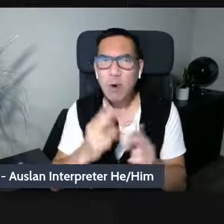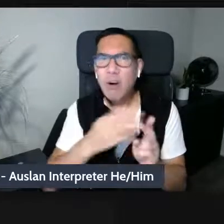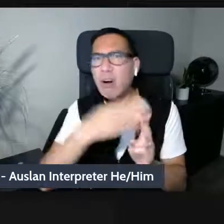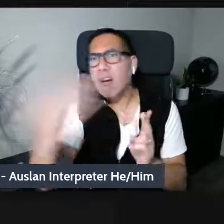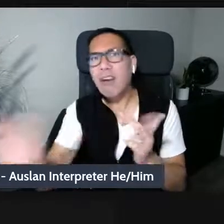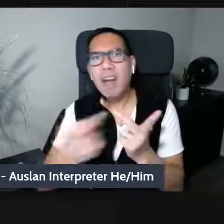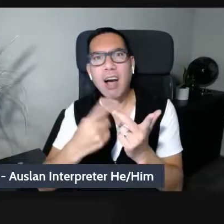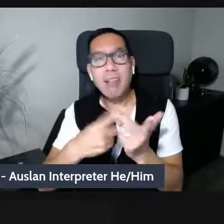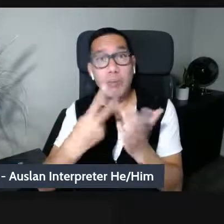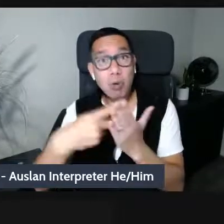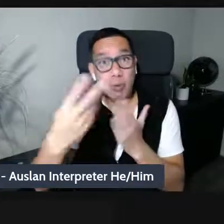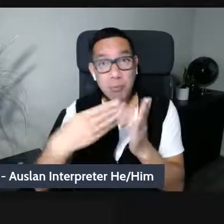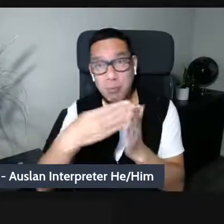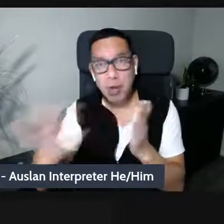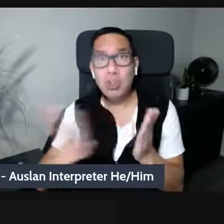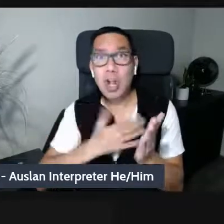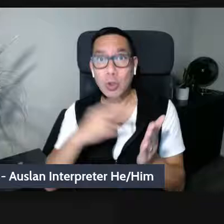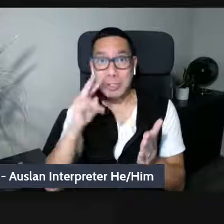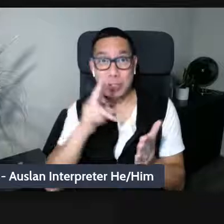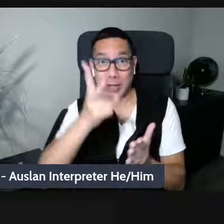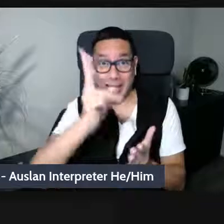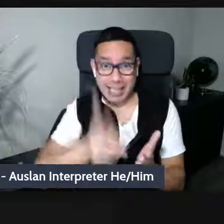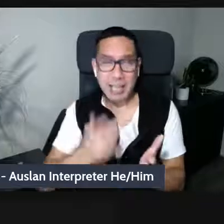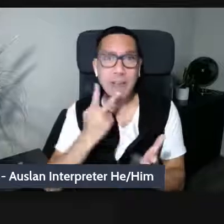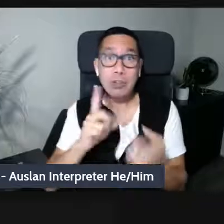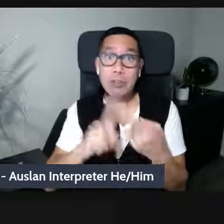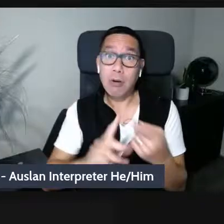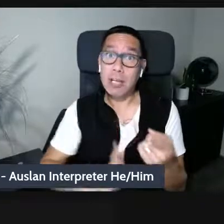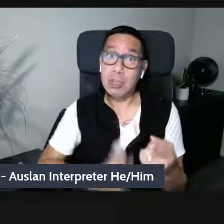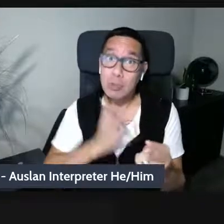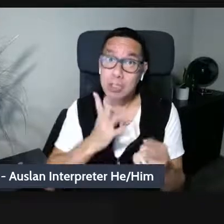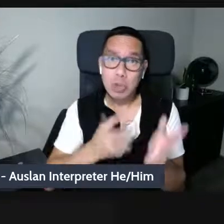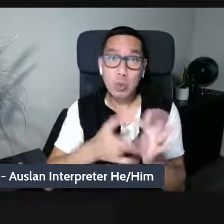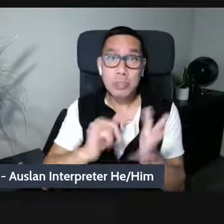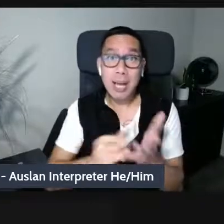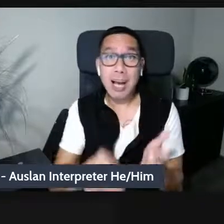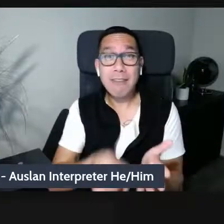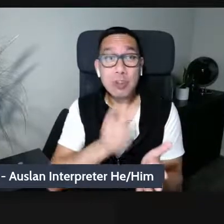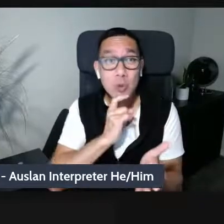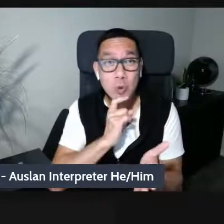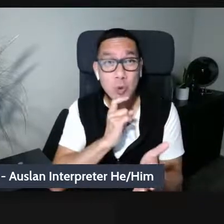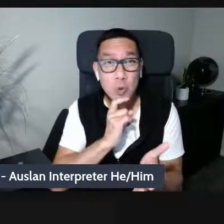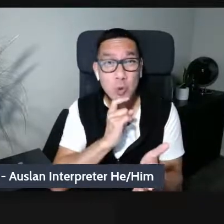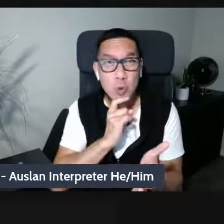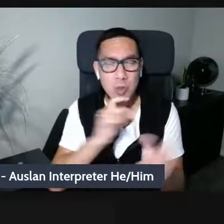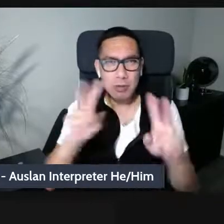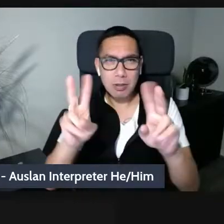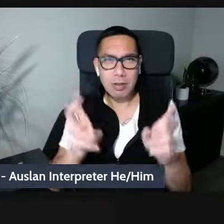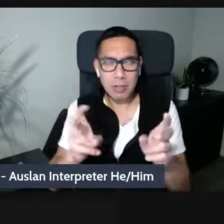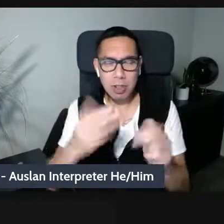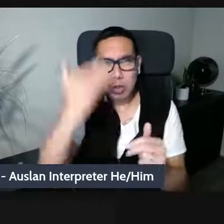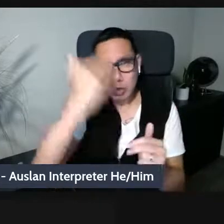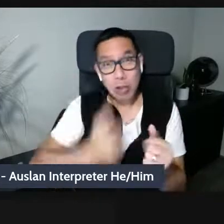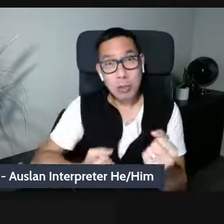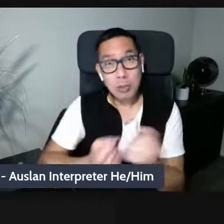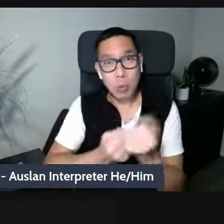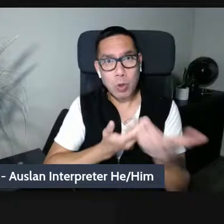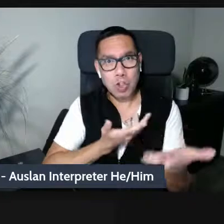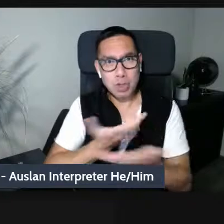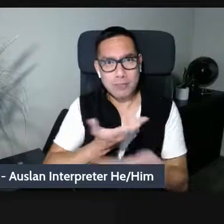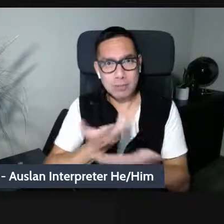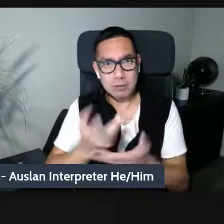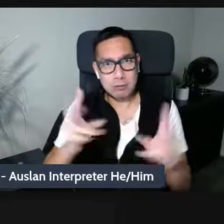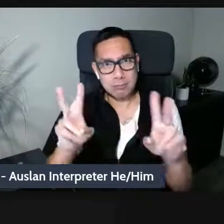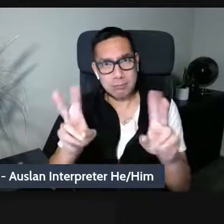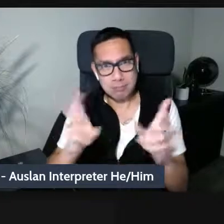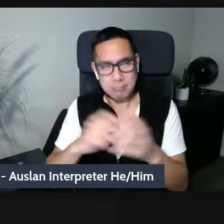see you again if you're still interested. Tuesday afternoon session is looking at stroke support services. So there'll